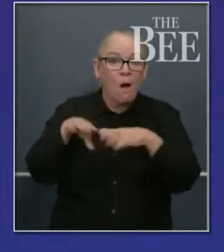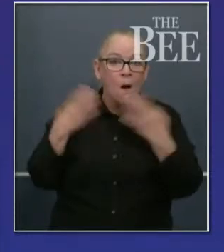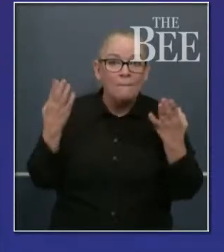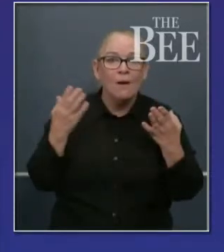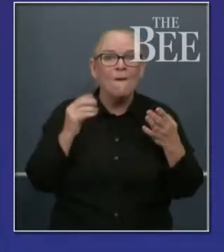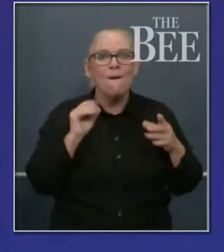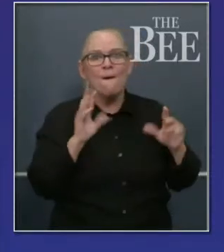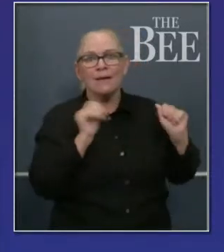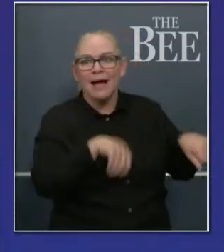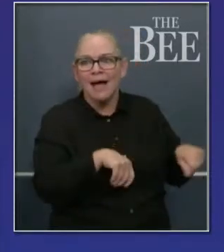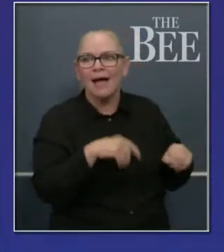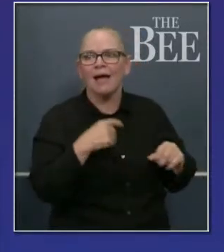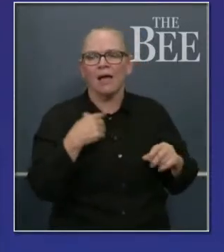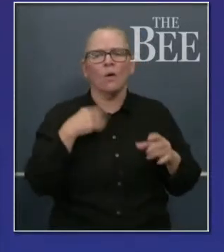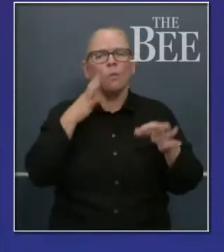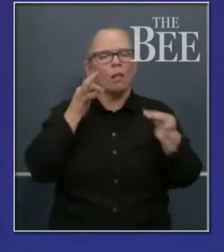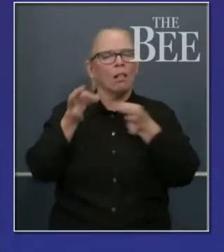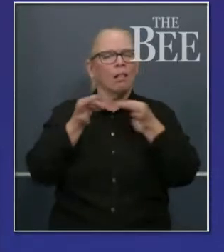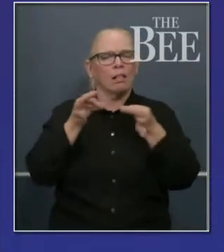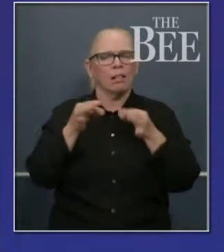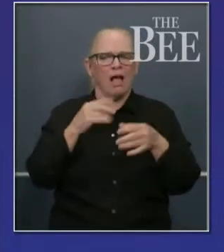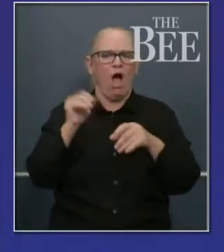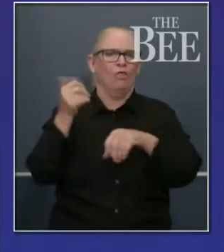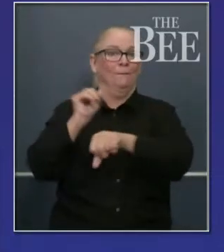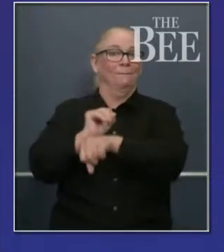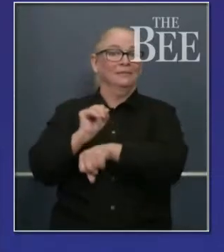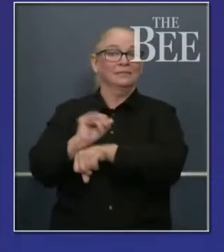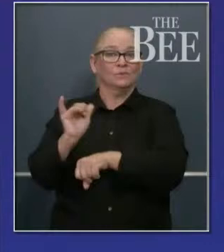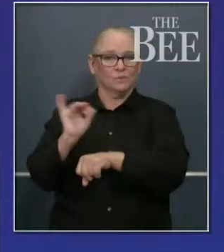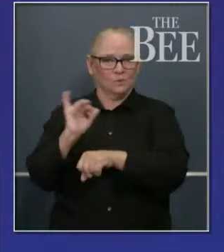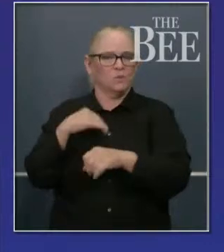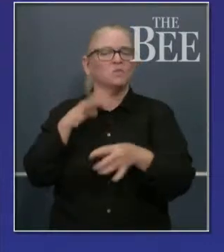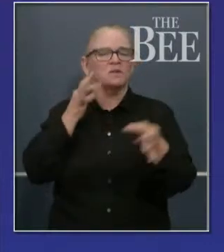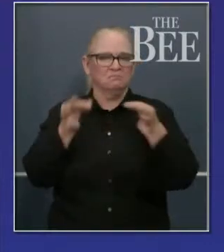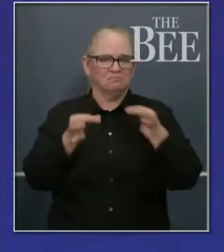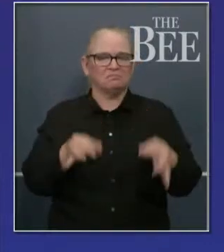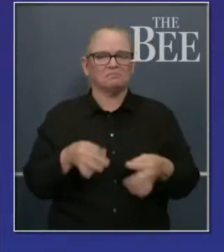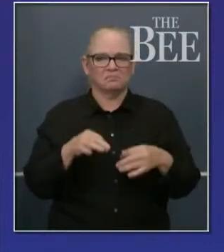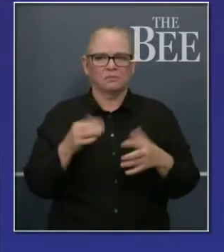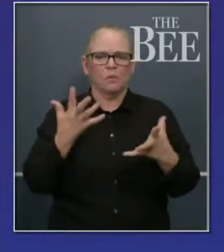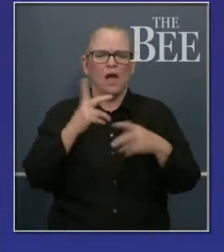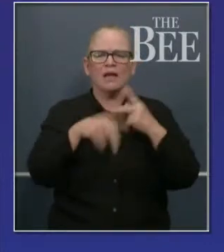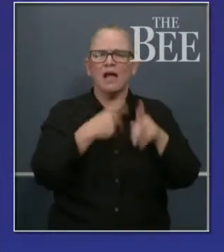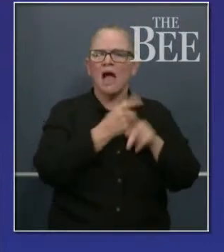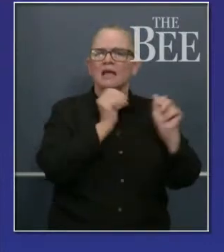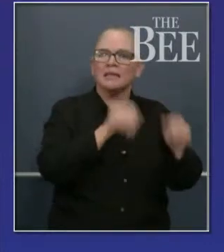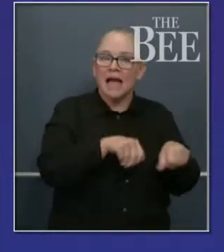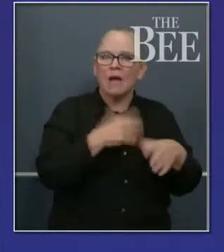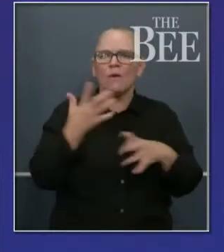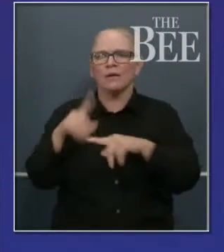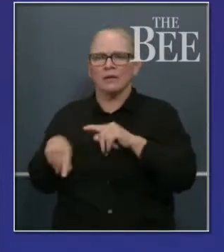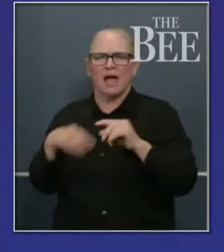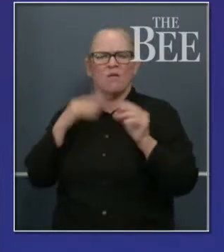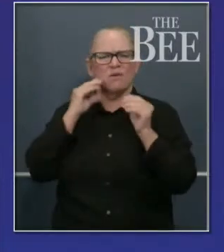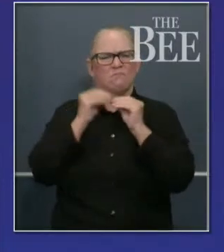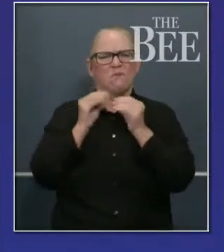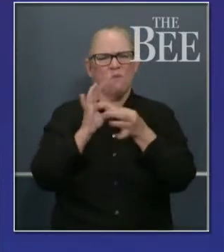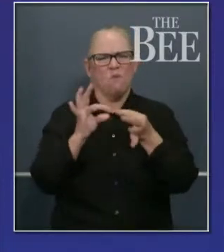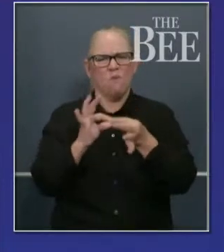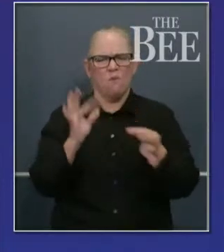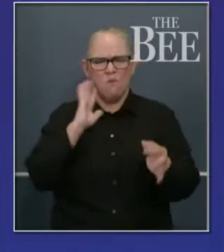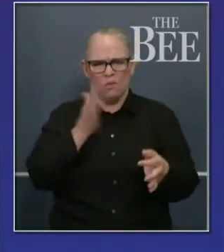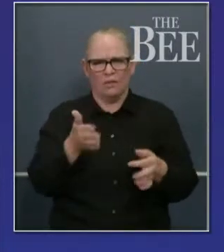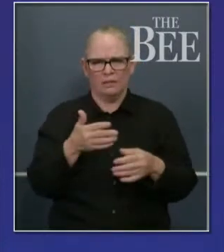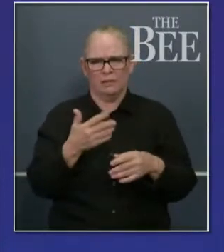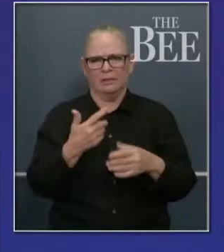areas, industries, as well as sectors, and making additional guidelines or putting out additional